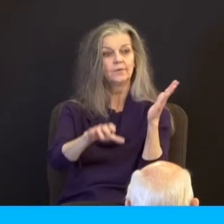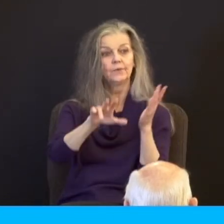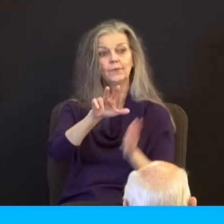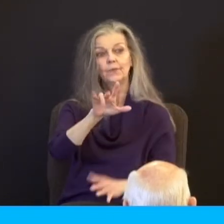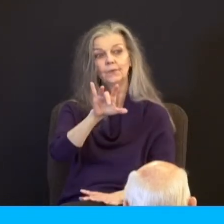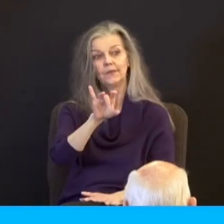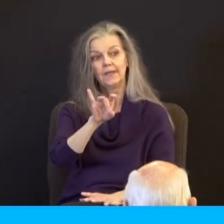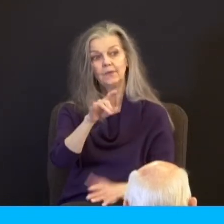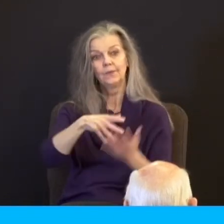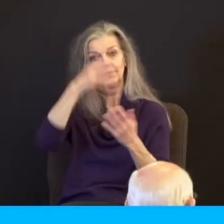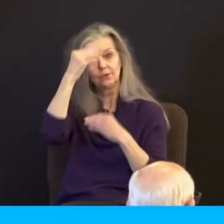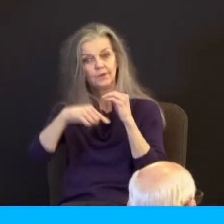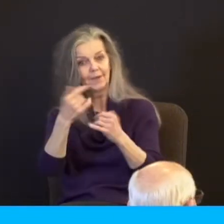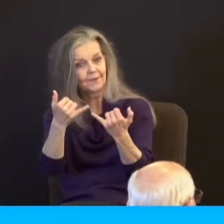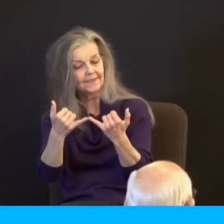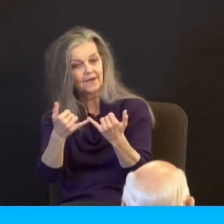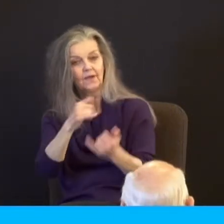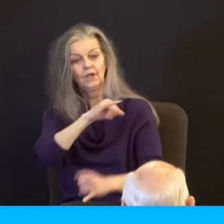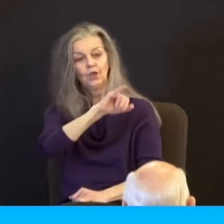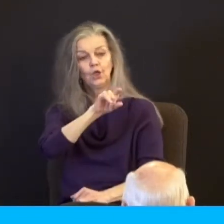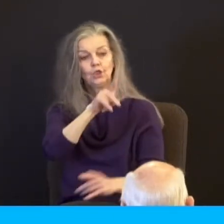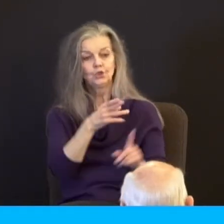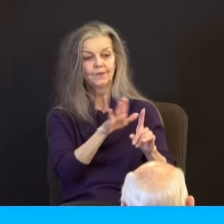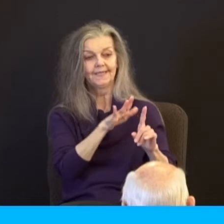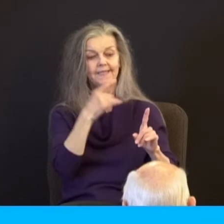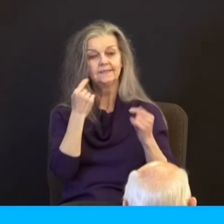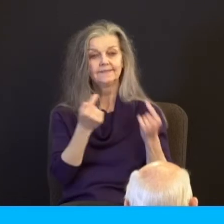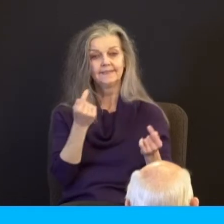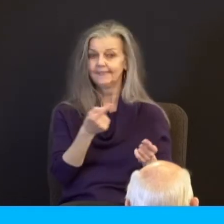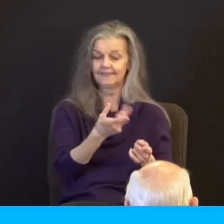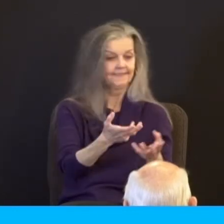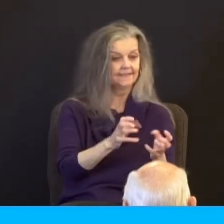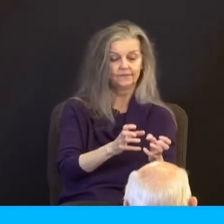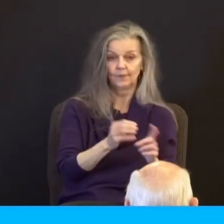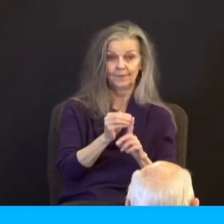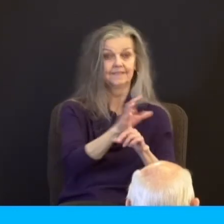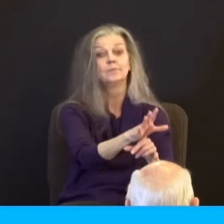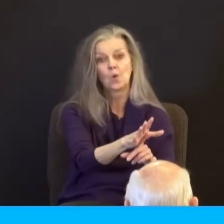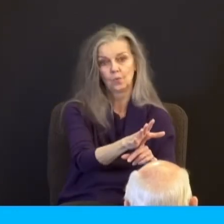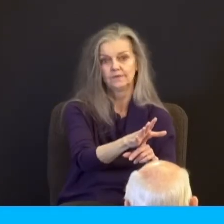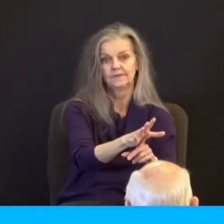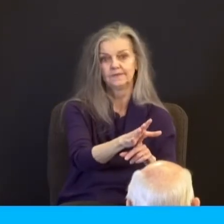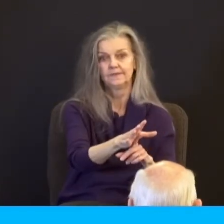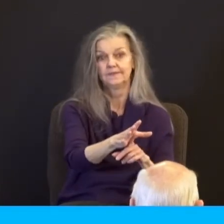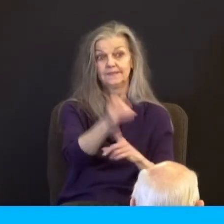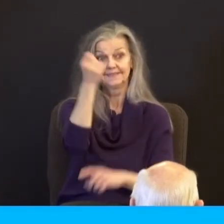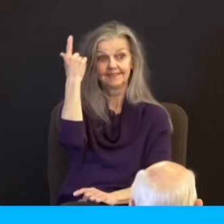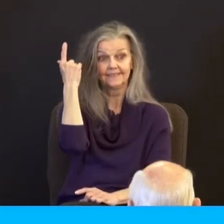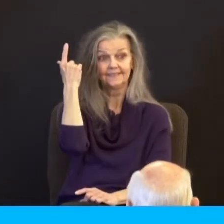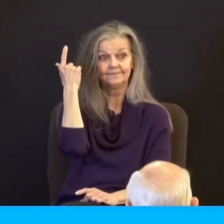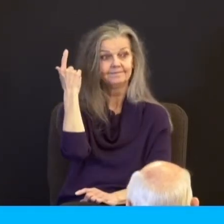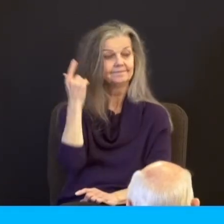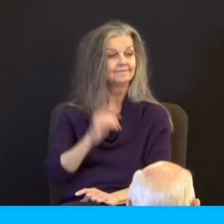38. What are you learning about? Judah's sin. What does he not want to be? Exposed. How many get it? How many haven't